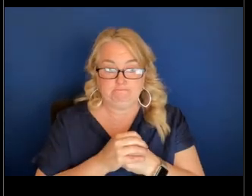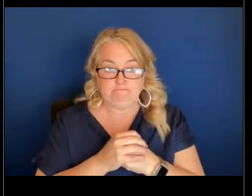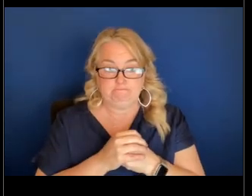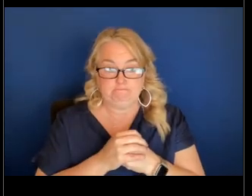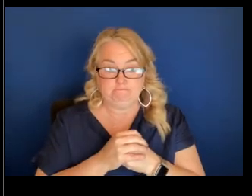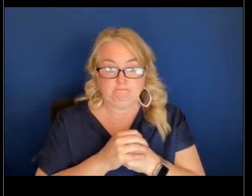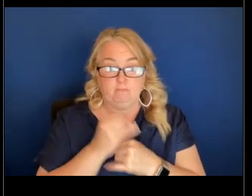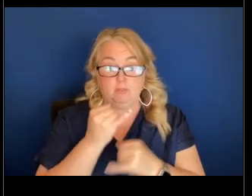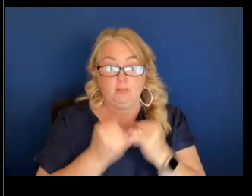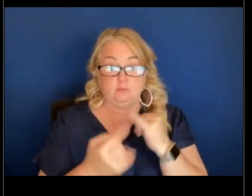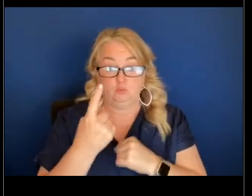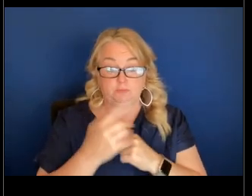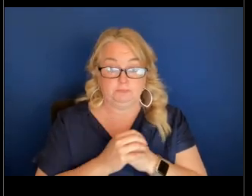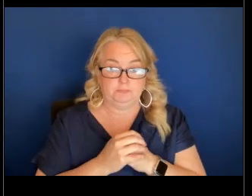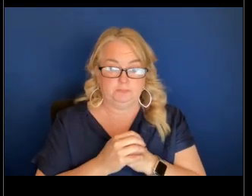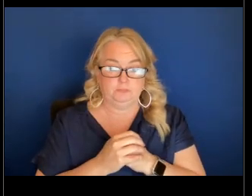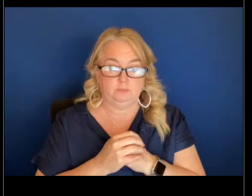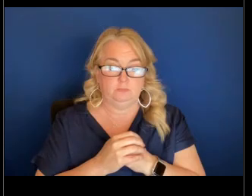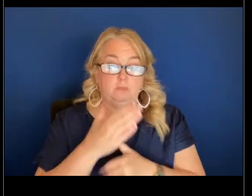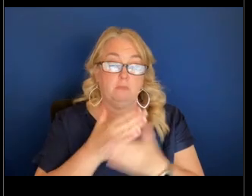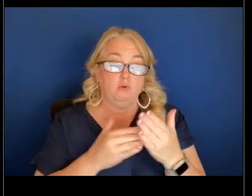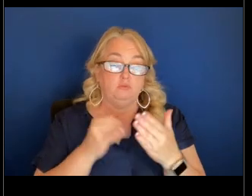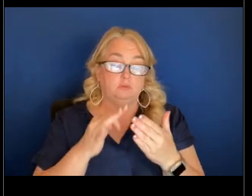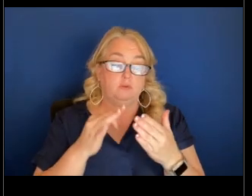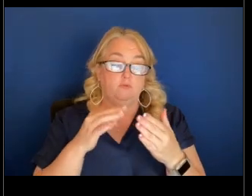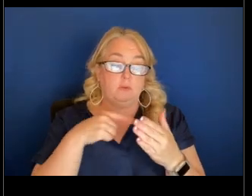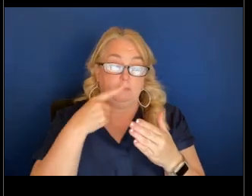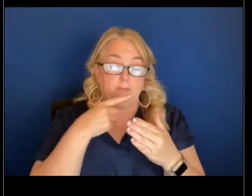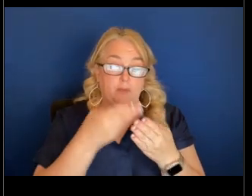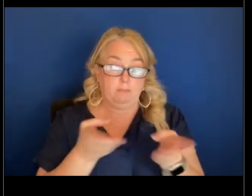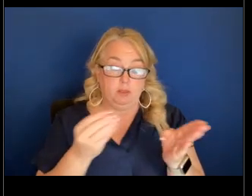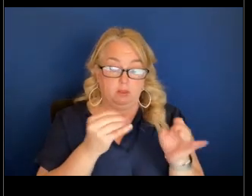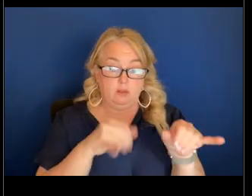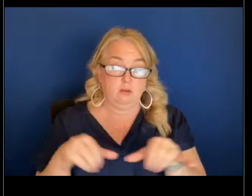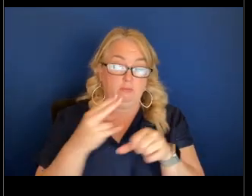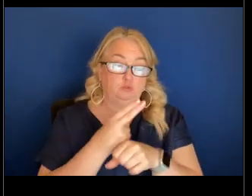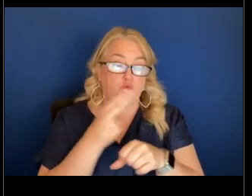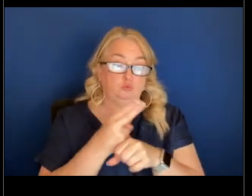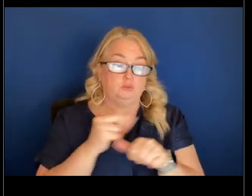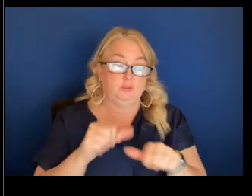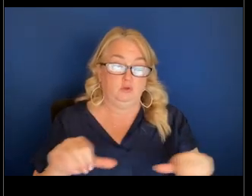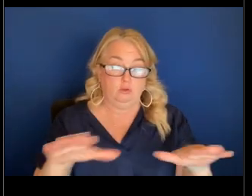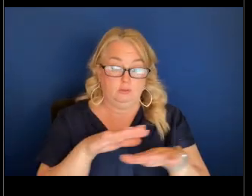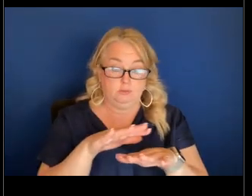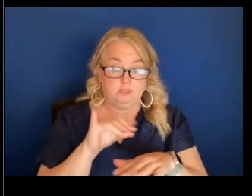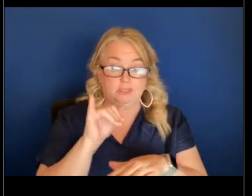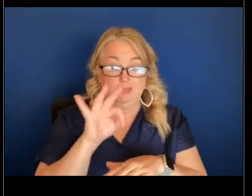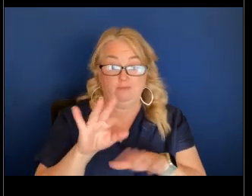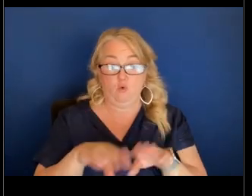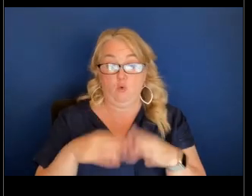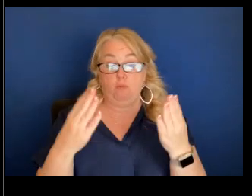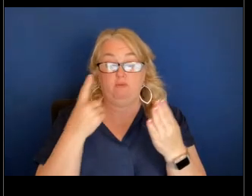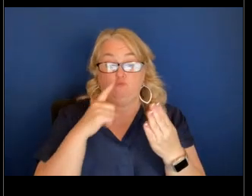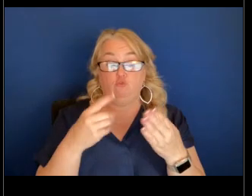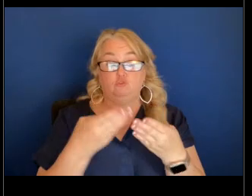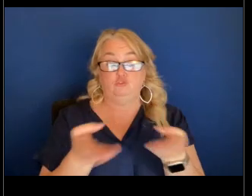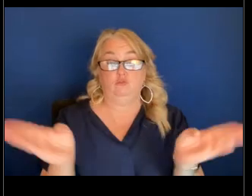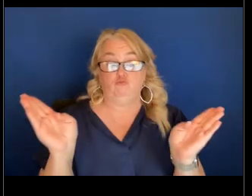And lastly, portions of public and common use areas, if they are open to the general